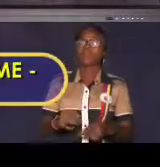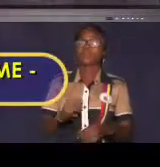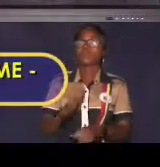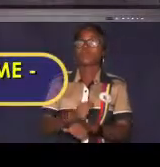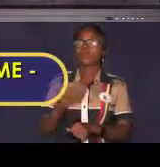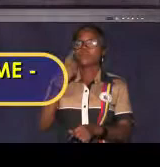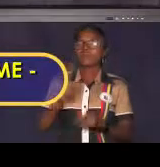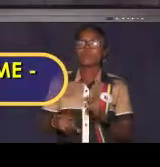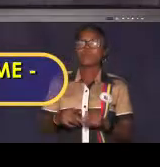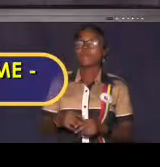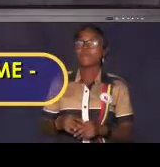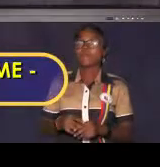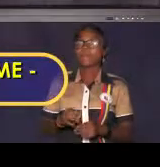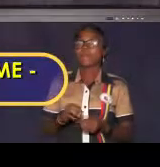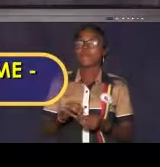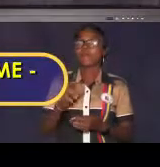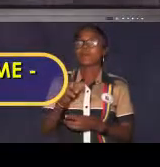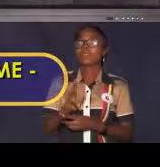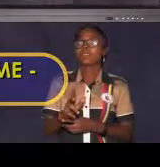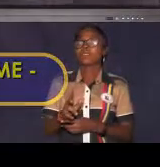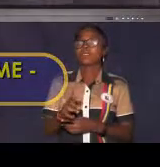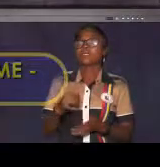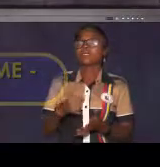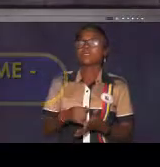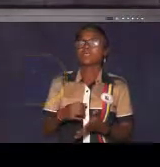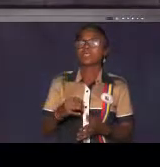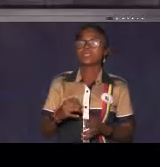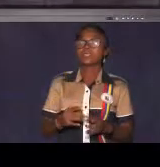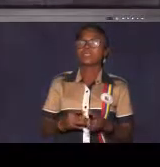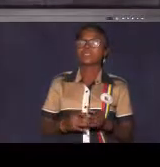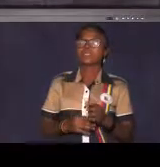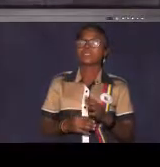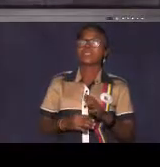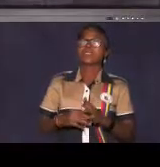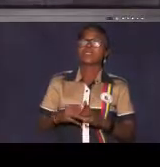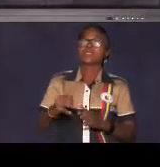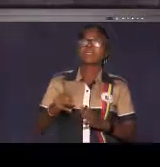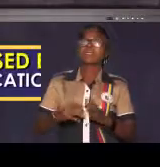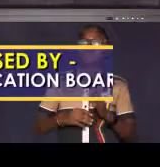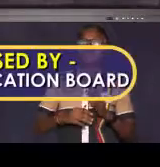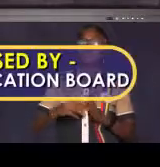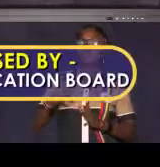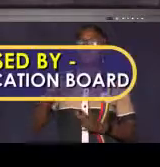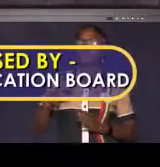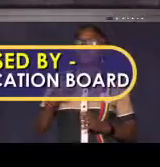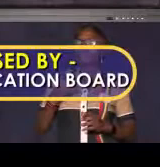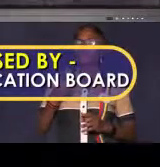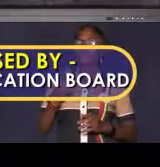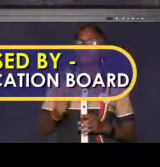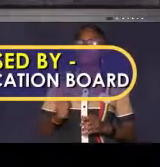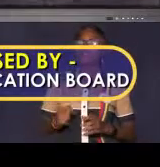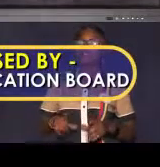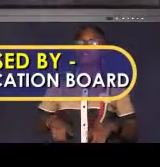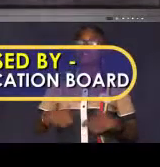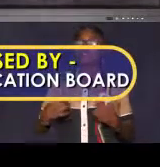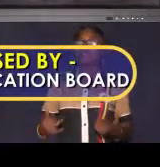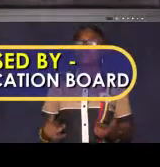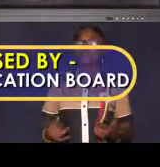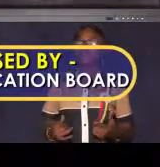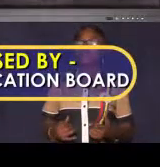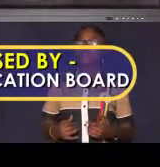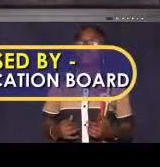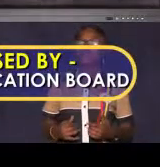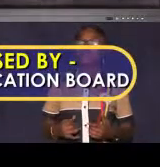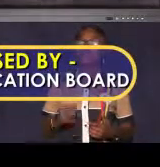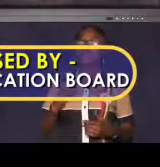for people. Next one is it improves the living condition of the people. Now, providing